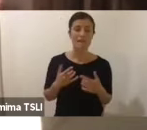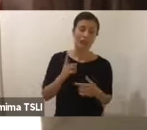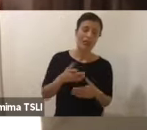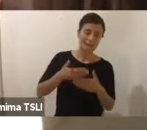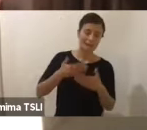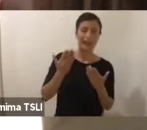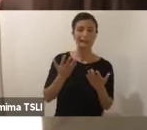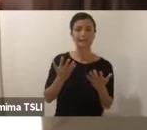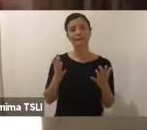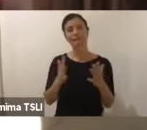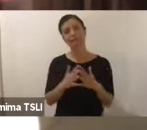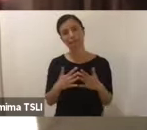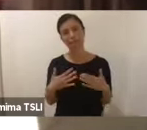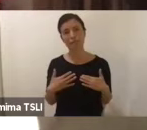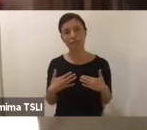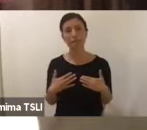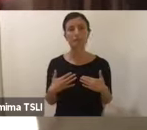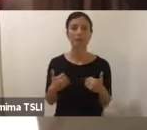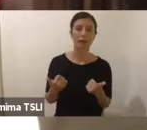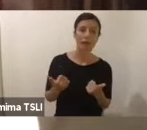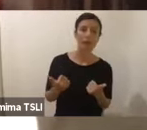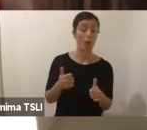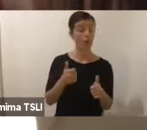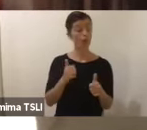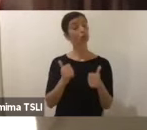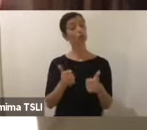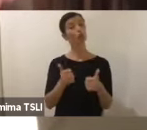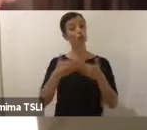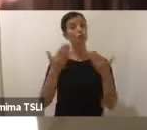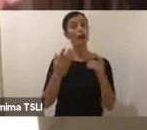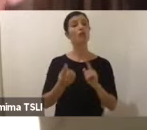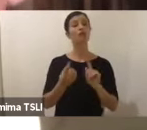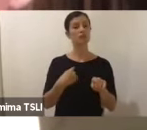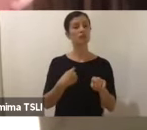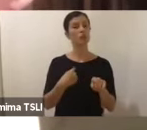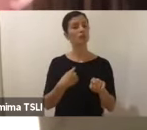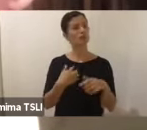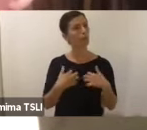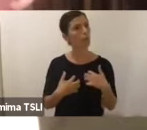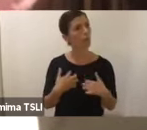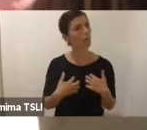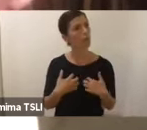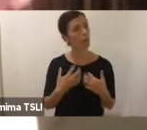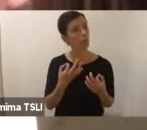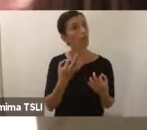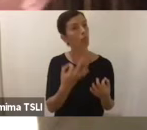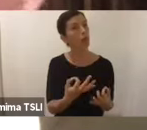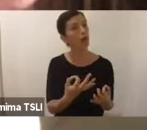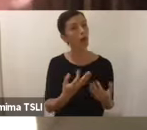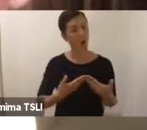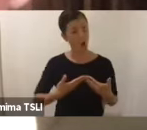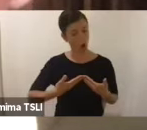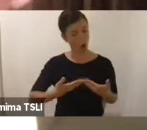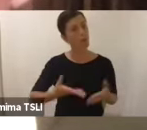on you know my better better days i think i i would respond with interest and with an openness to learning